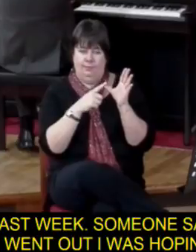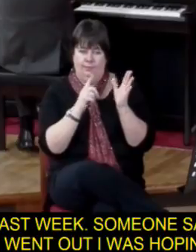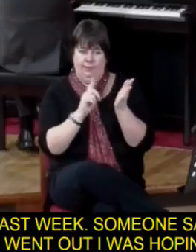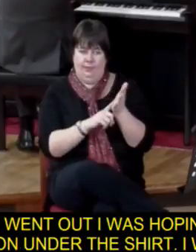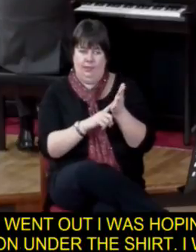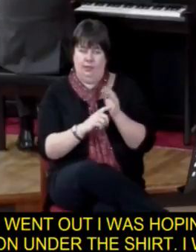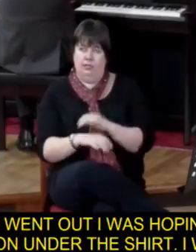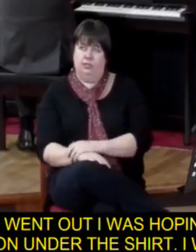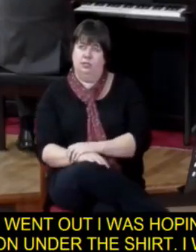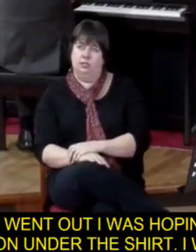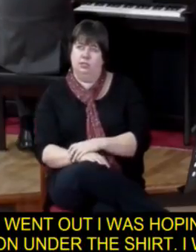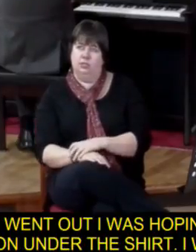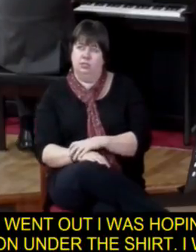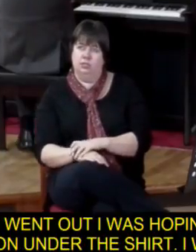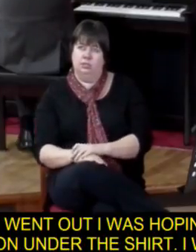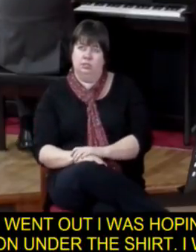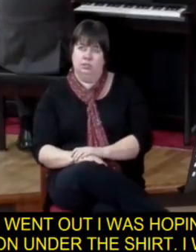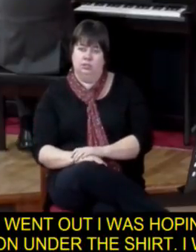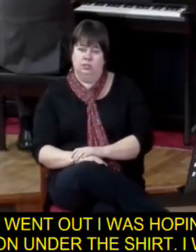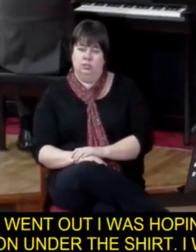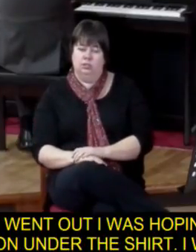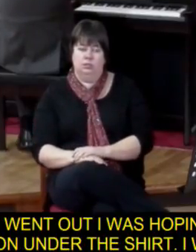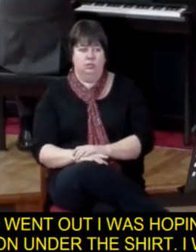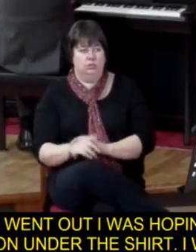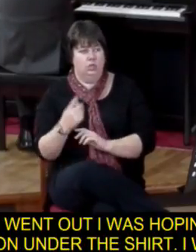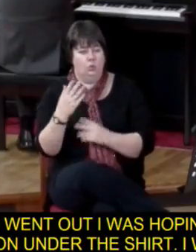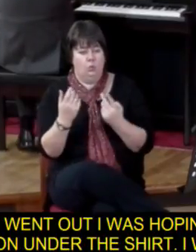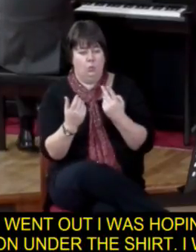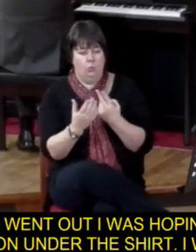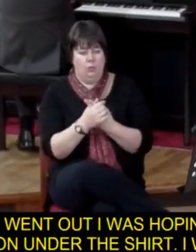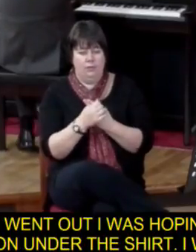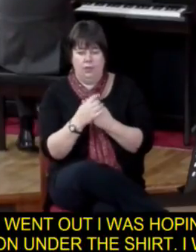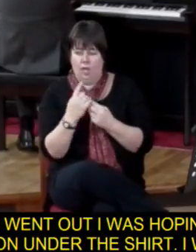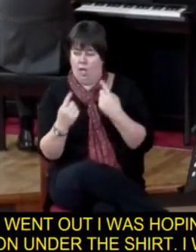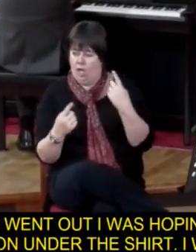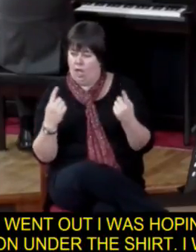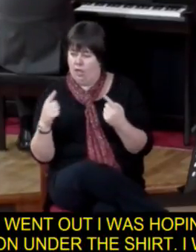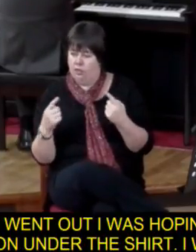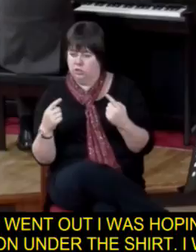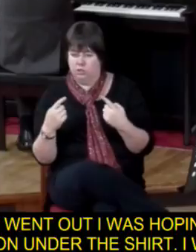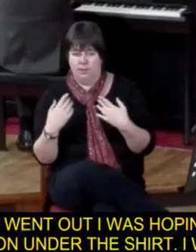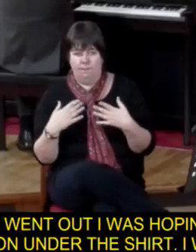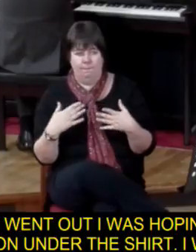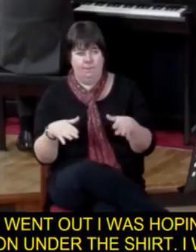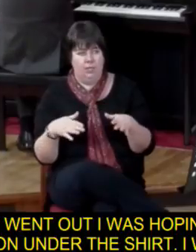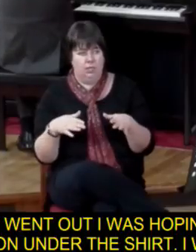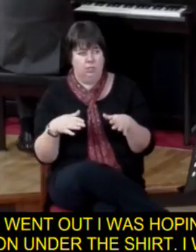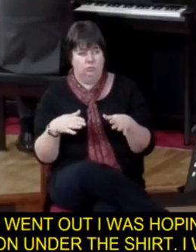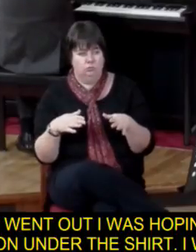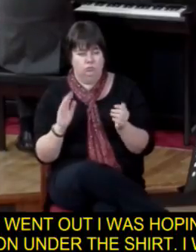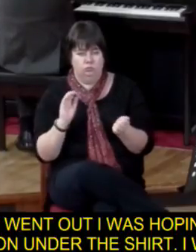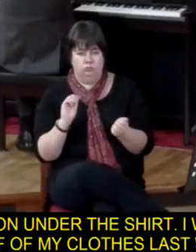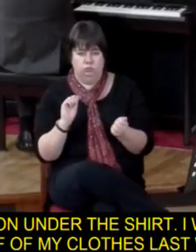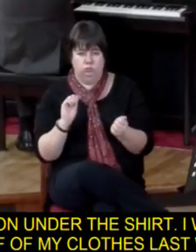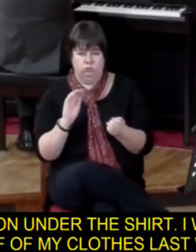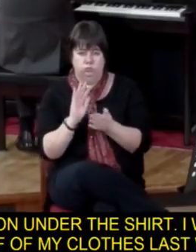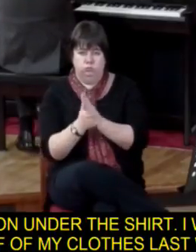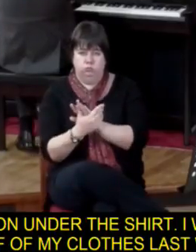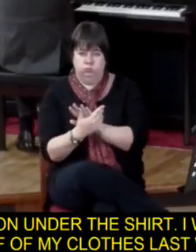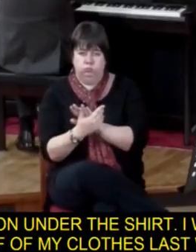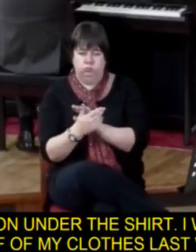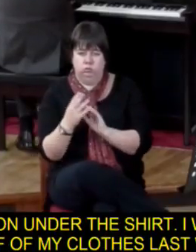because he was able, along with others, to destroy some of the idols that